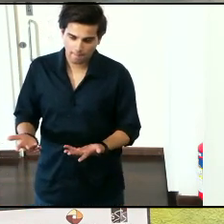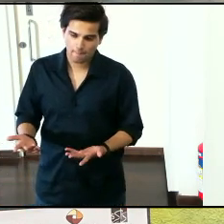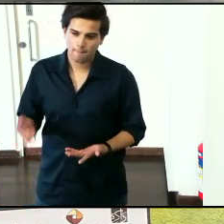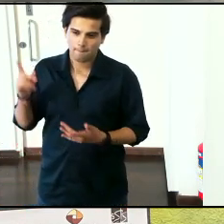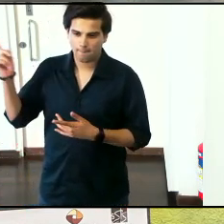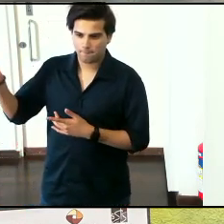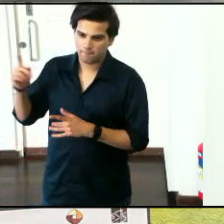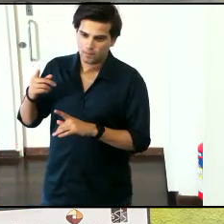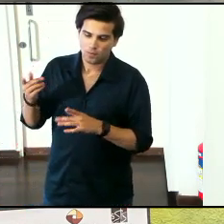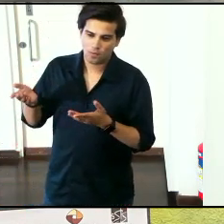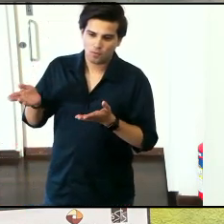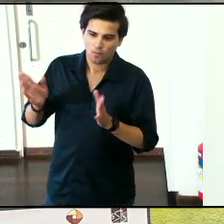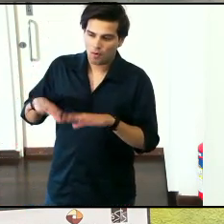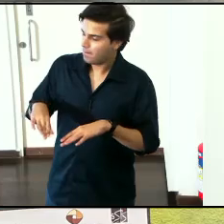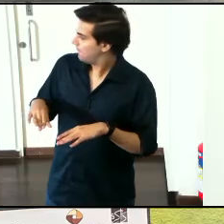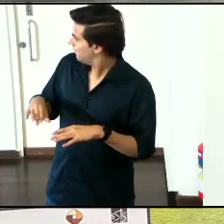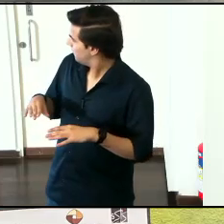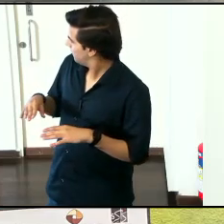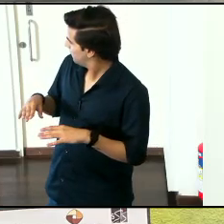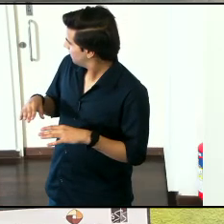This is from Lebanon,